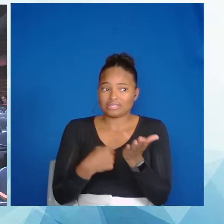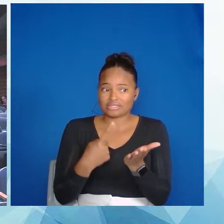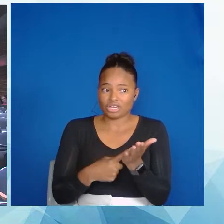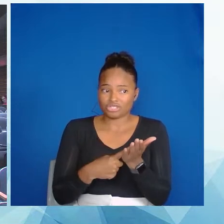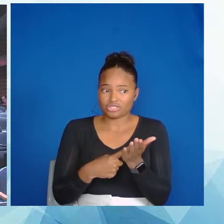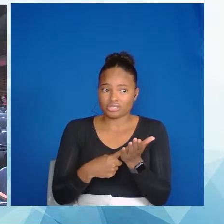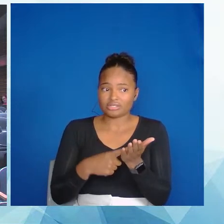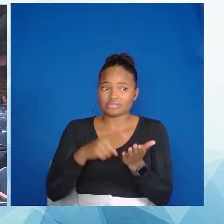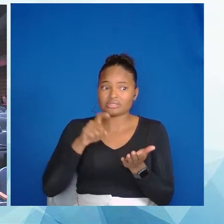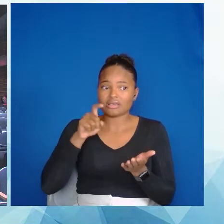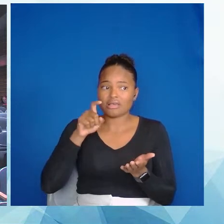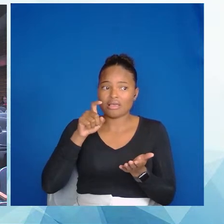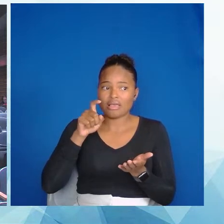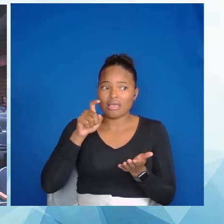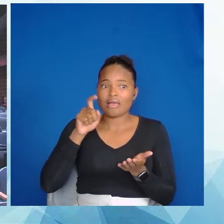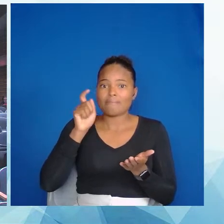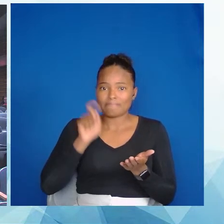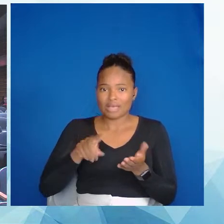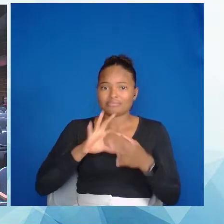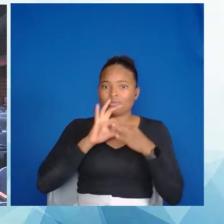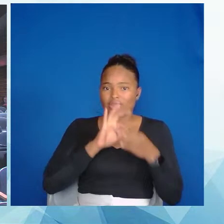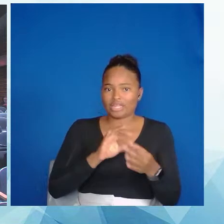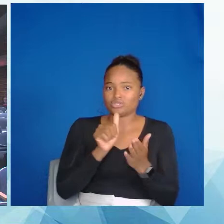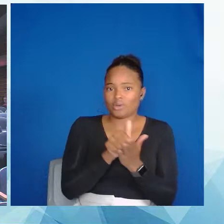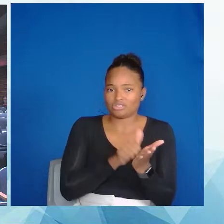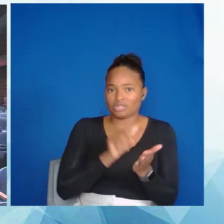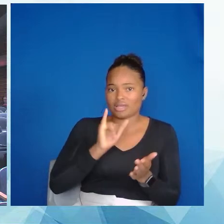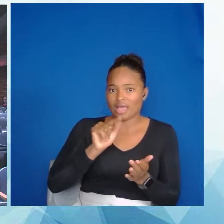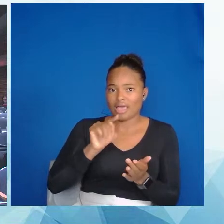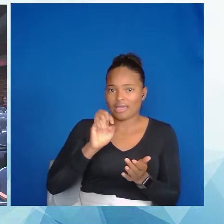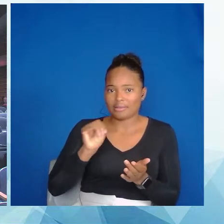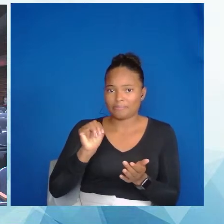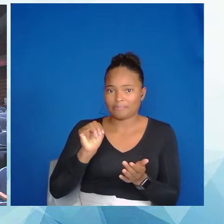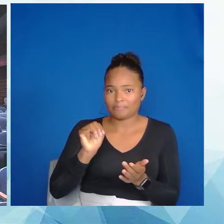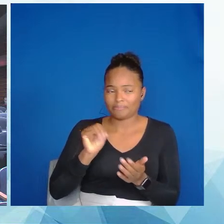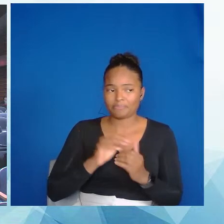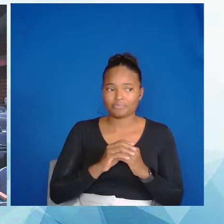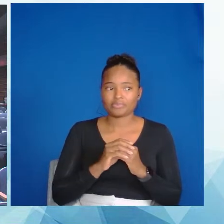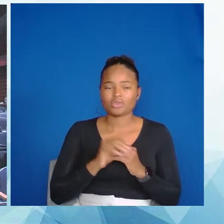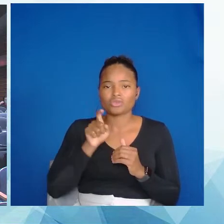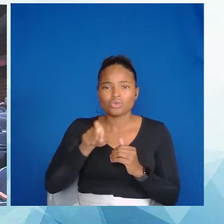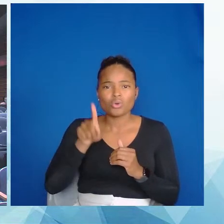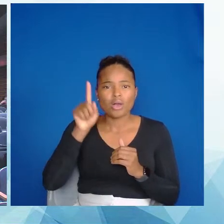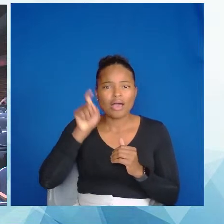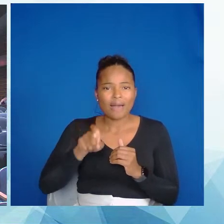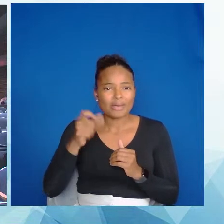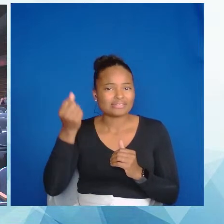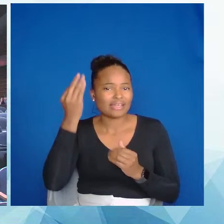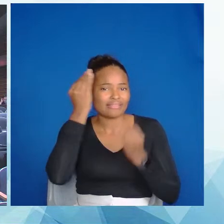adequately described agenda item. So you have to think about how you want to